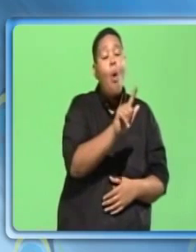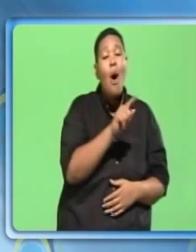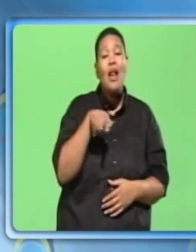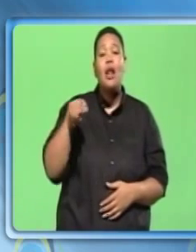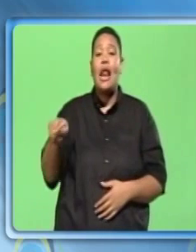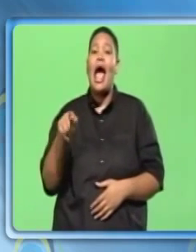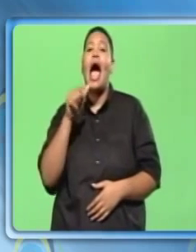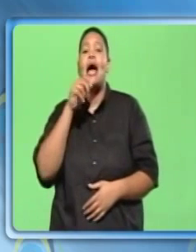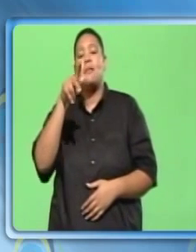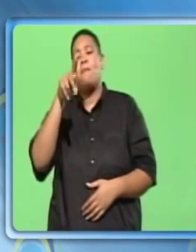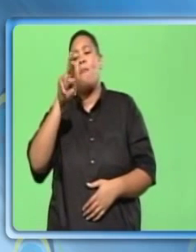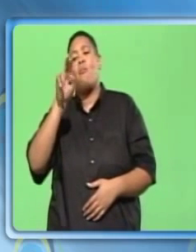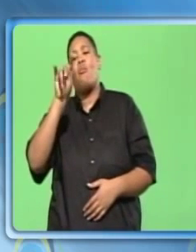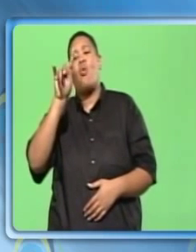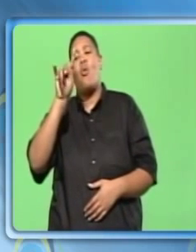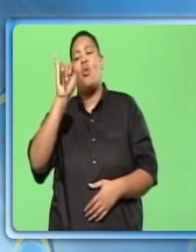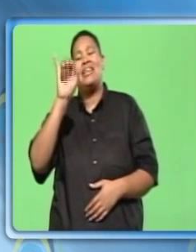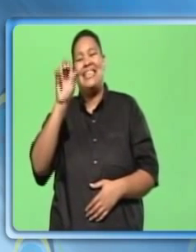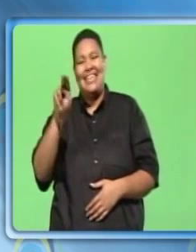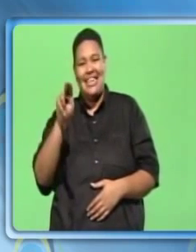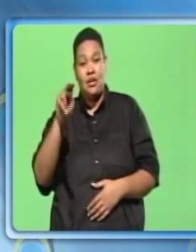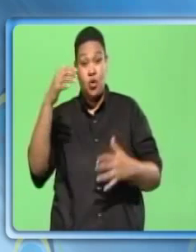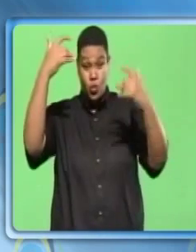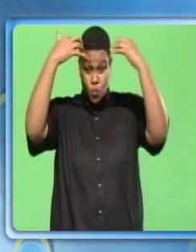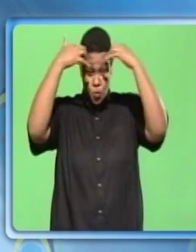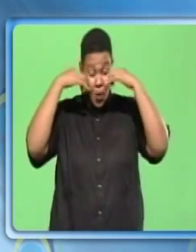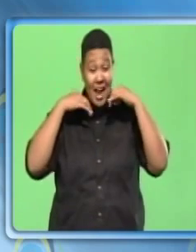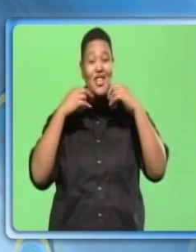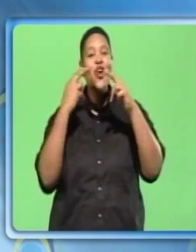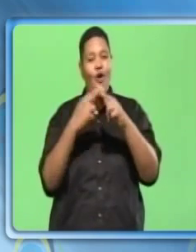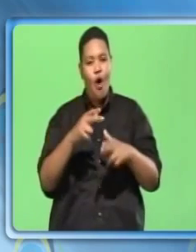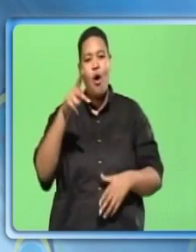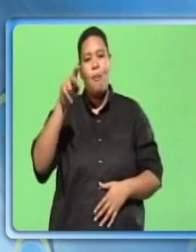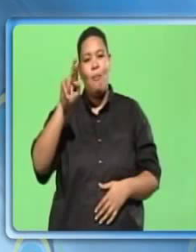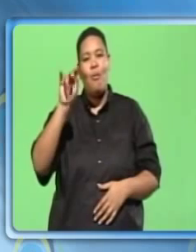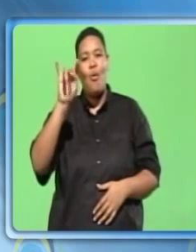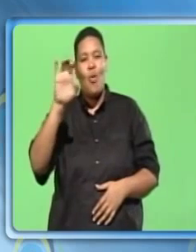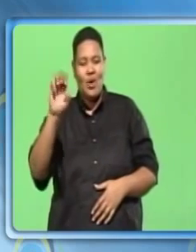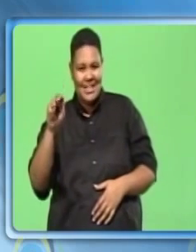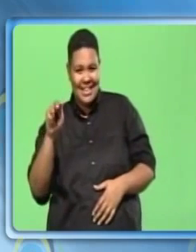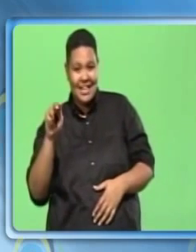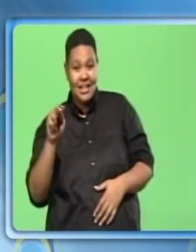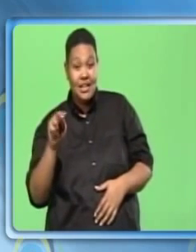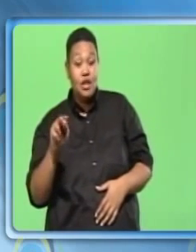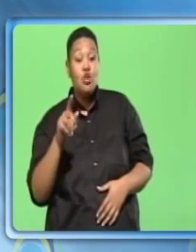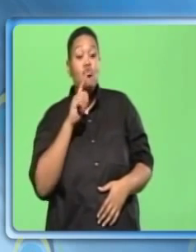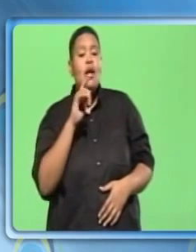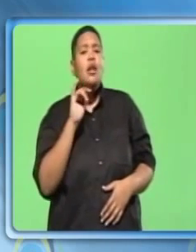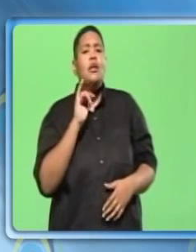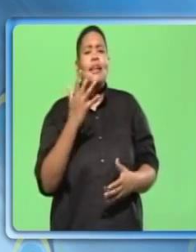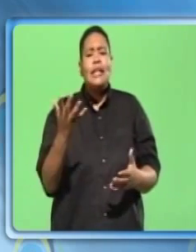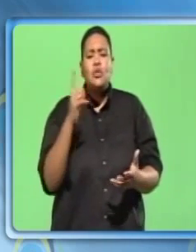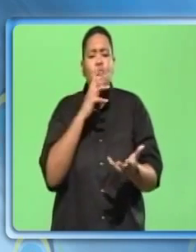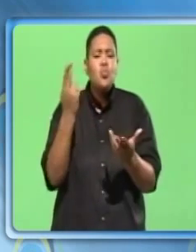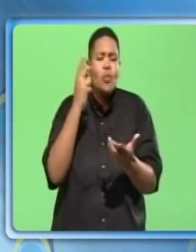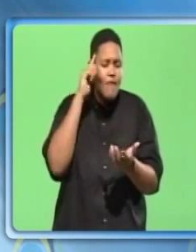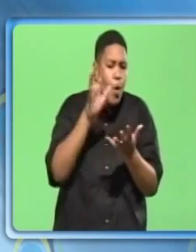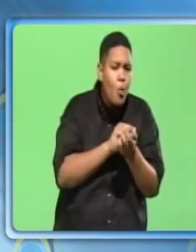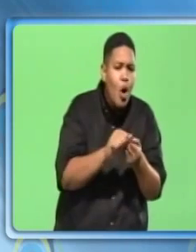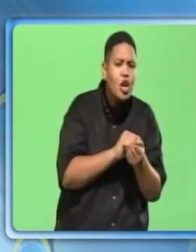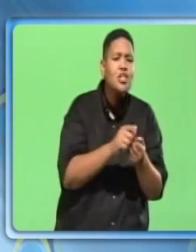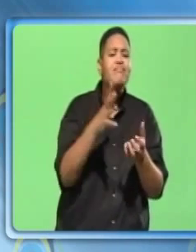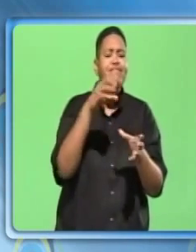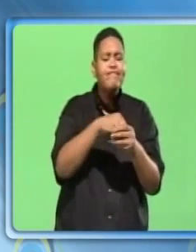and/or protein-based. Sweat is a protein-based stain. Detergents contain enzymes which remove